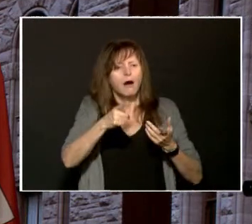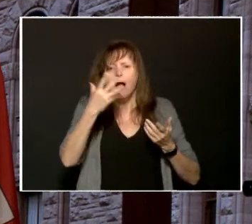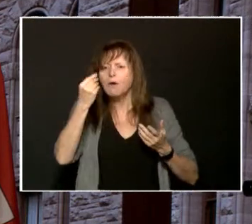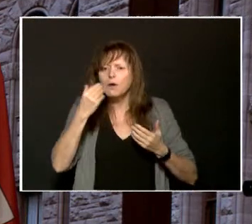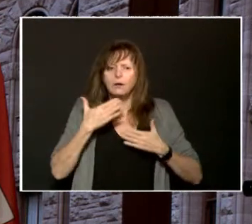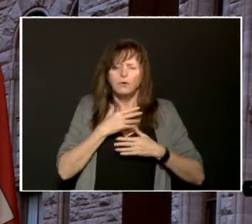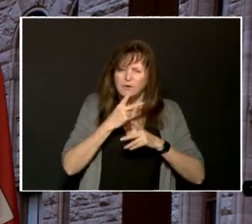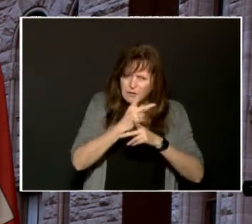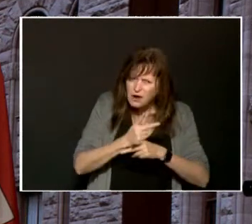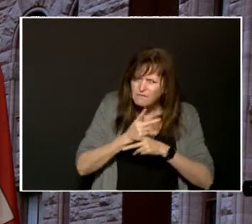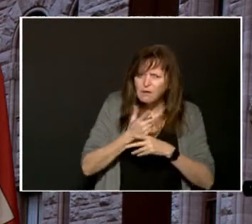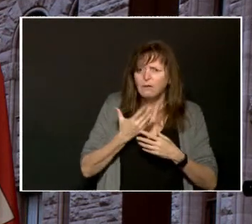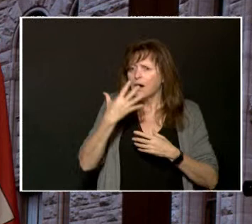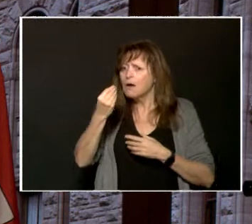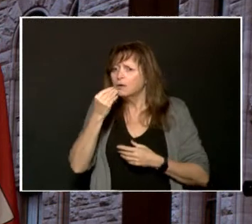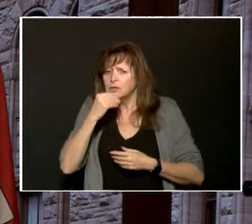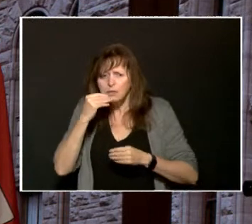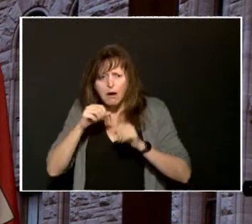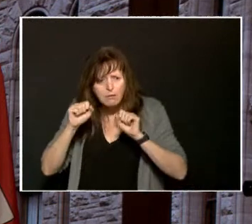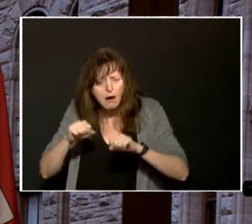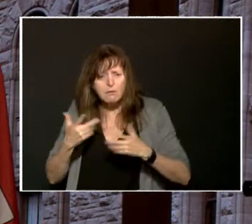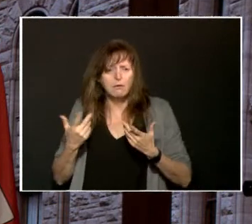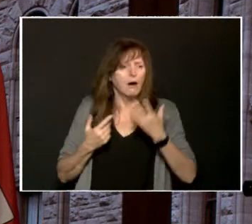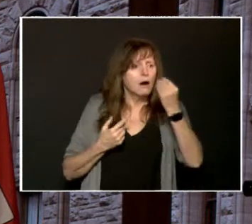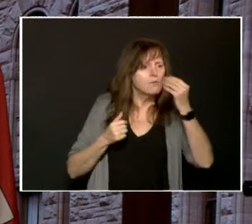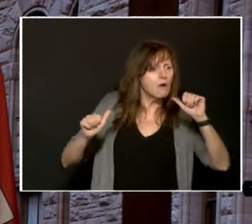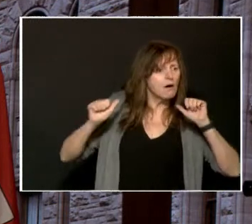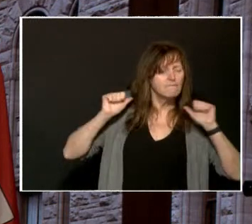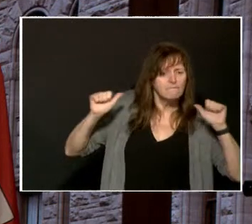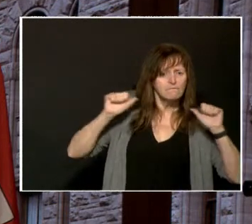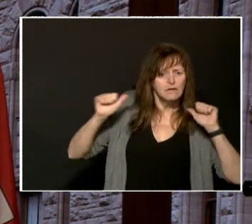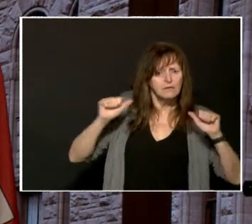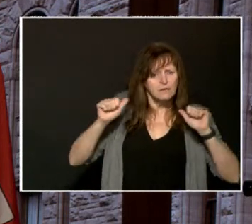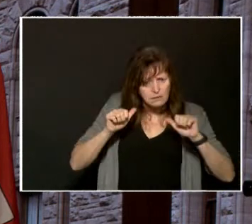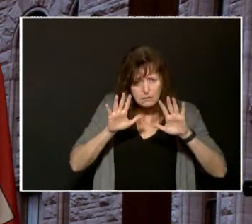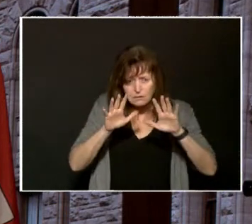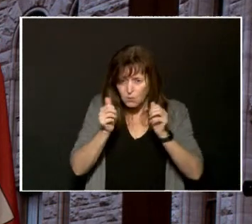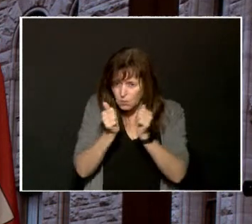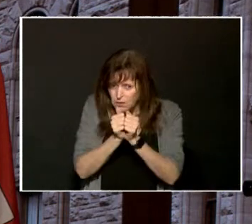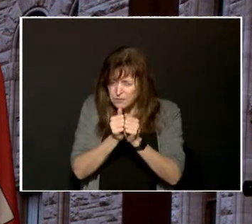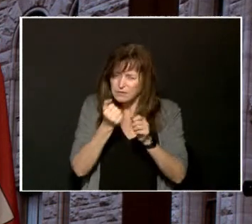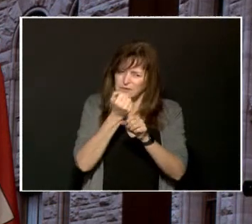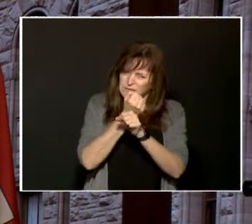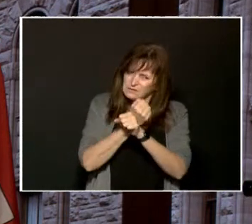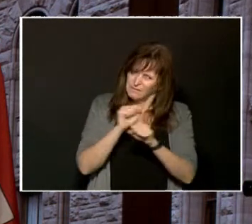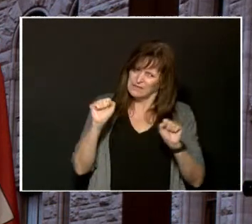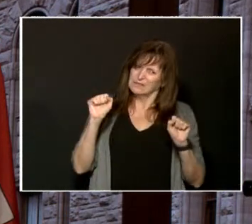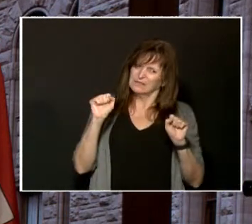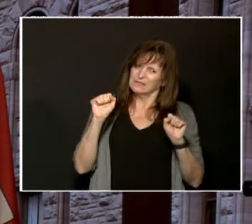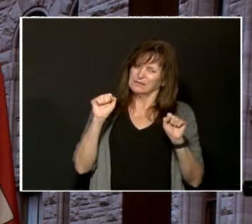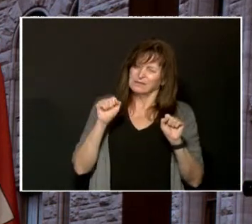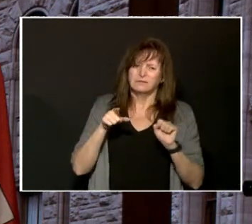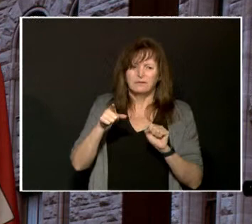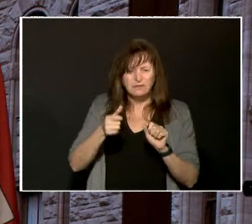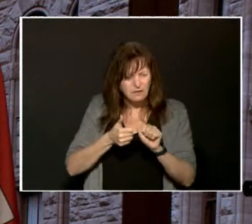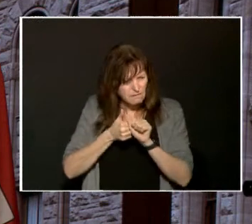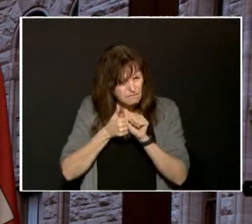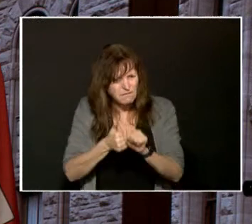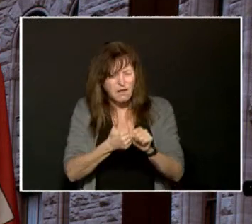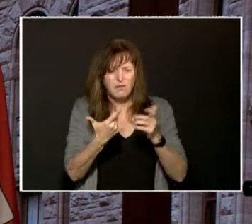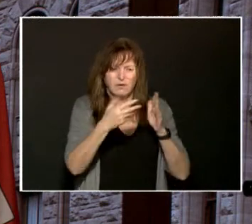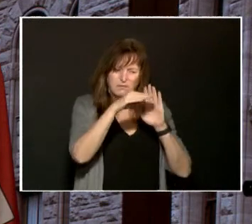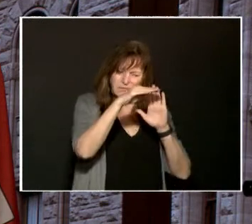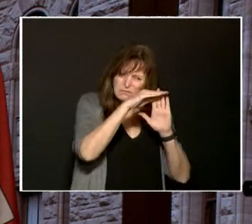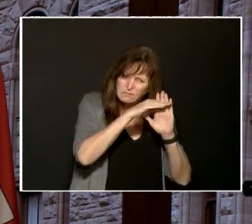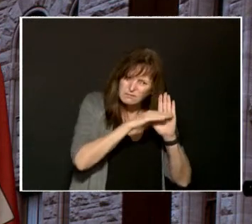do so safely. Continue to adhere to the public health guidelines that will keep you and those around you healthy and